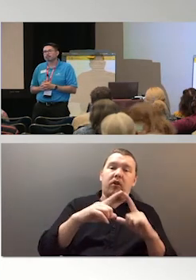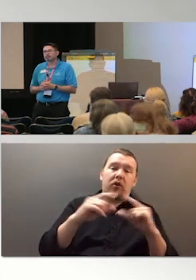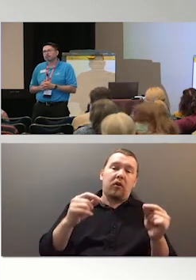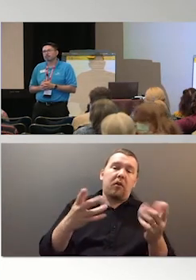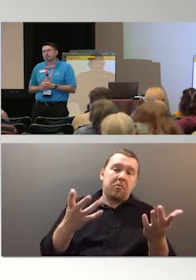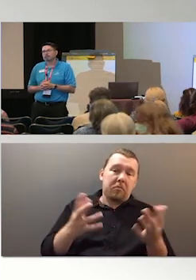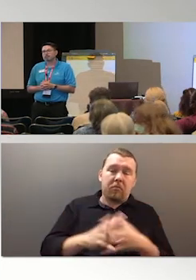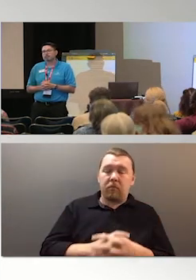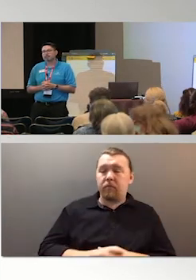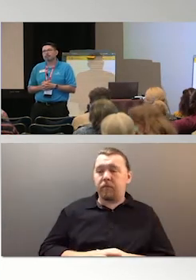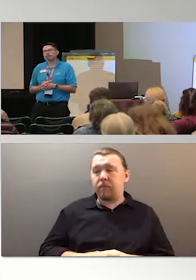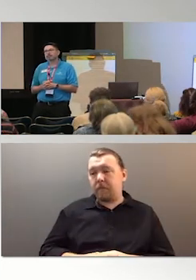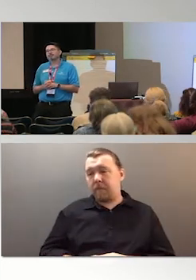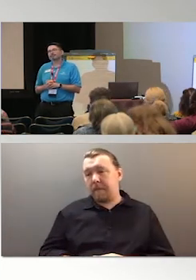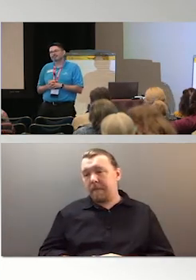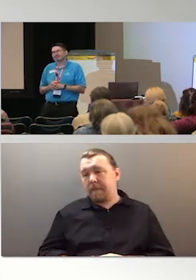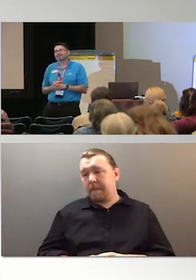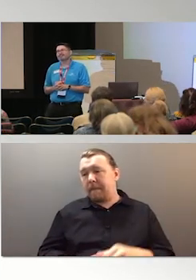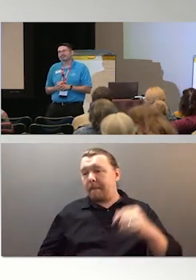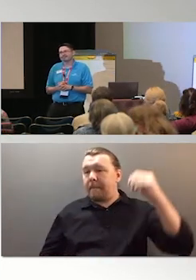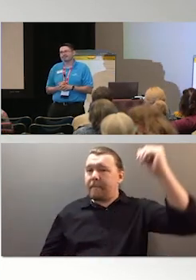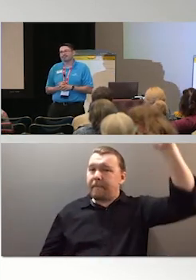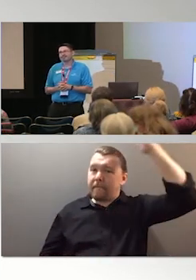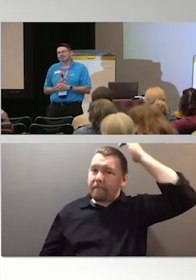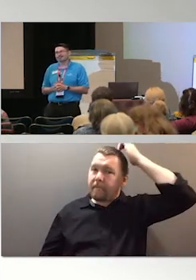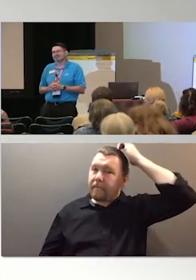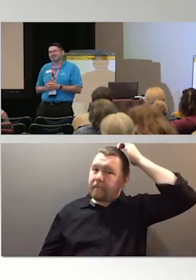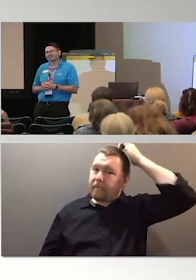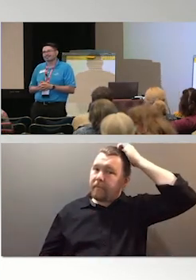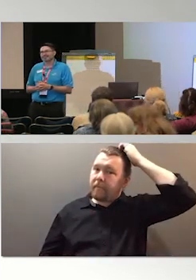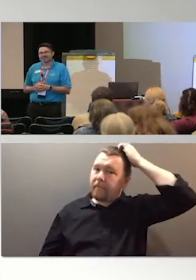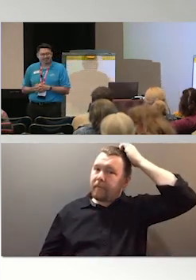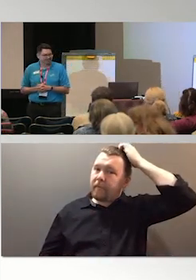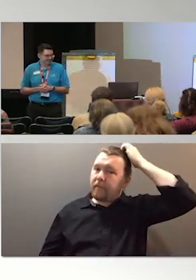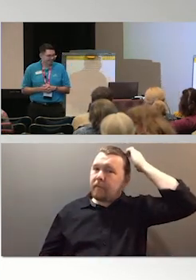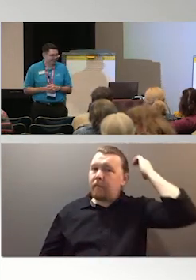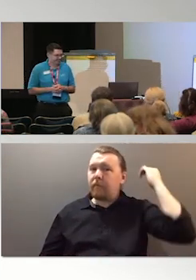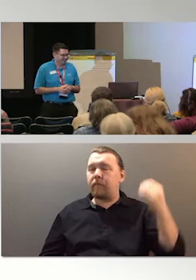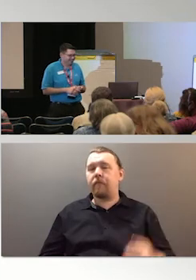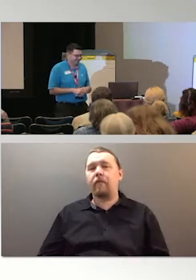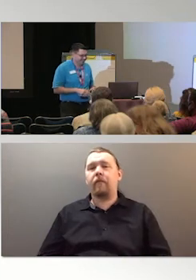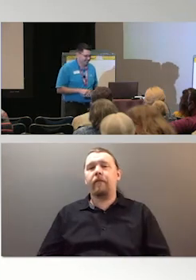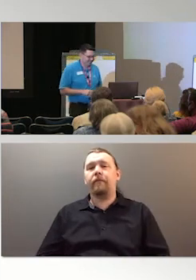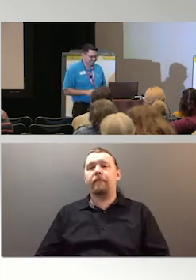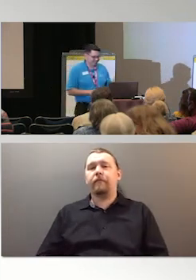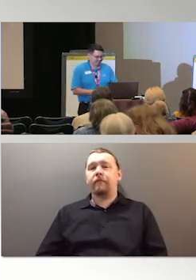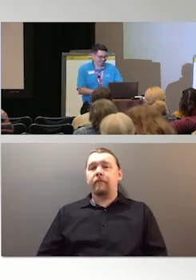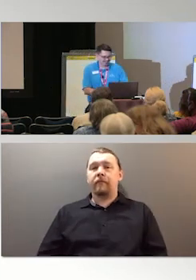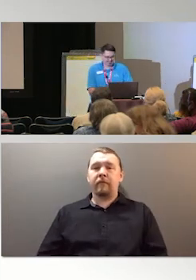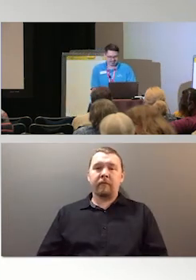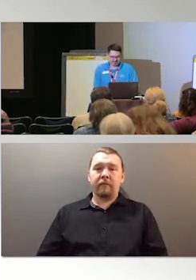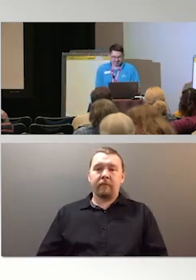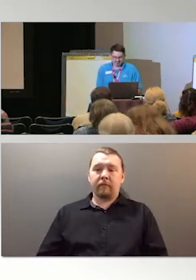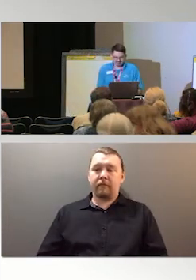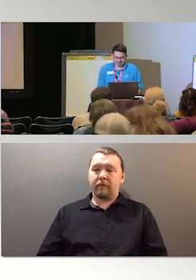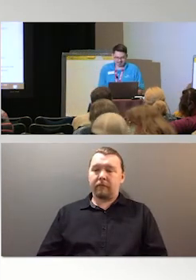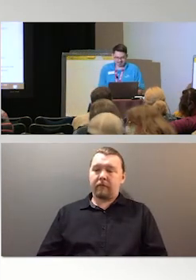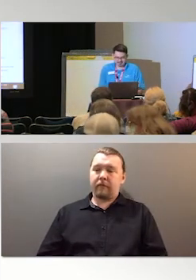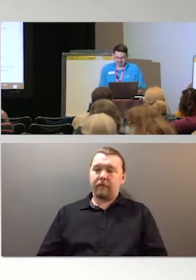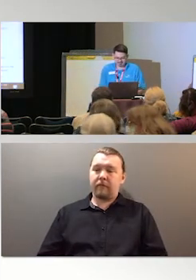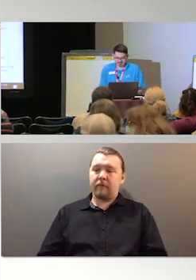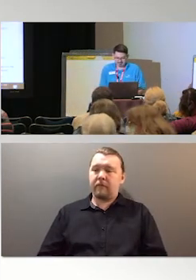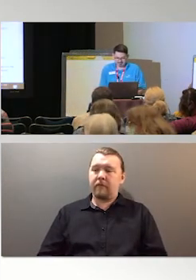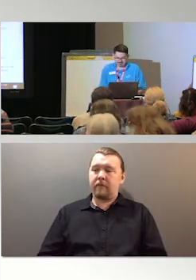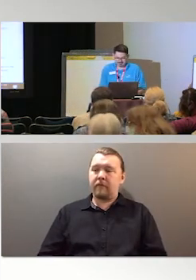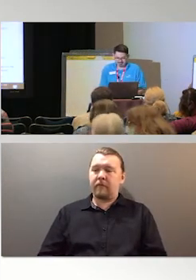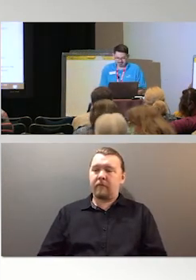so my daughter works at Publix, and she has for a lot of years. And I've been talking to them at the corporate level, and they're saying that they're